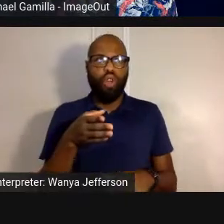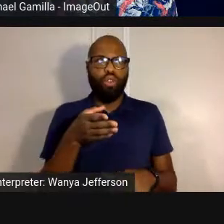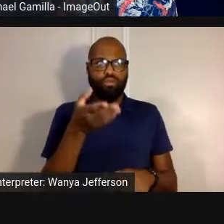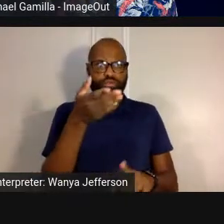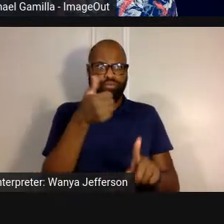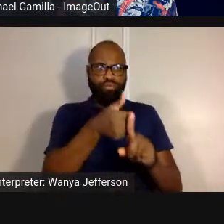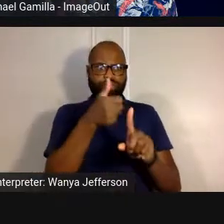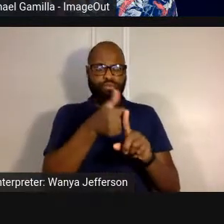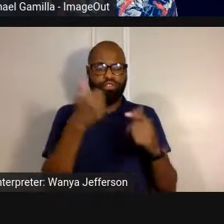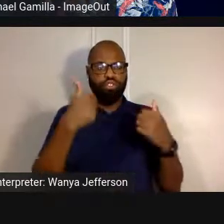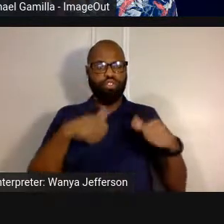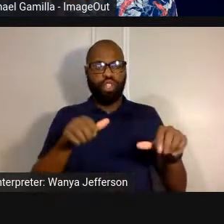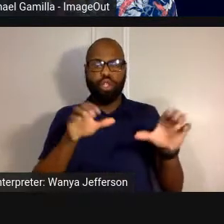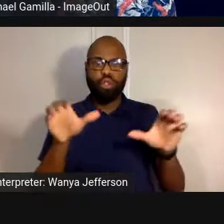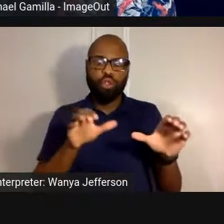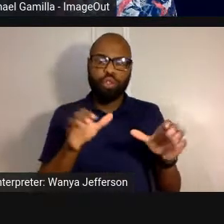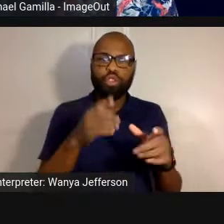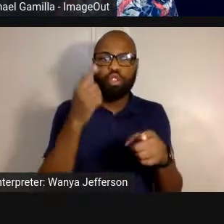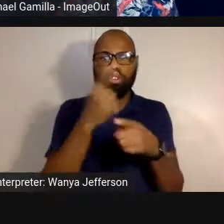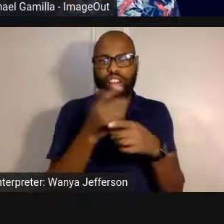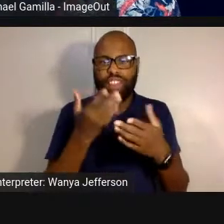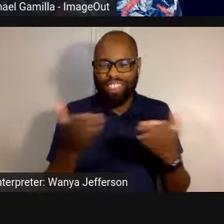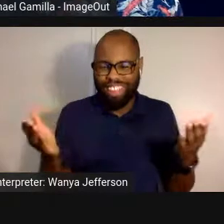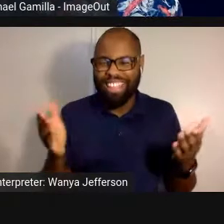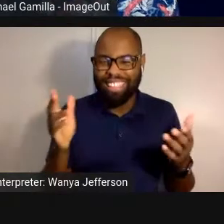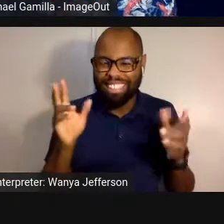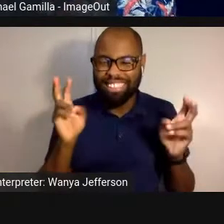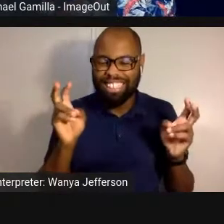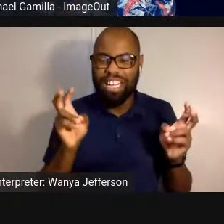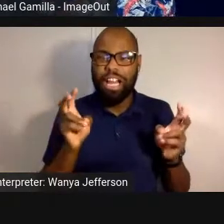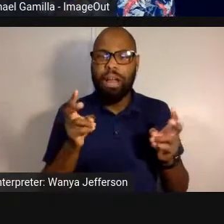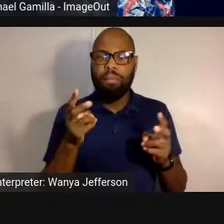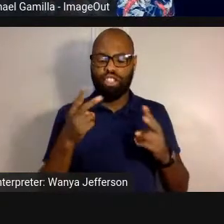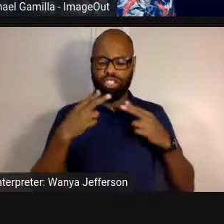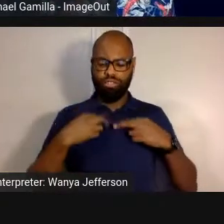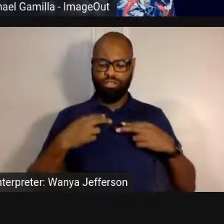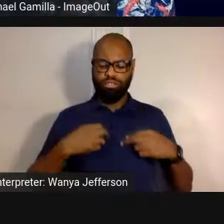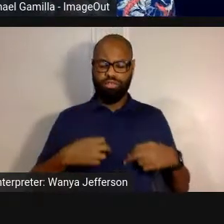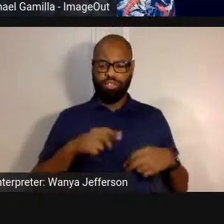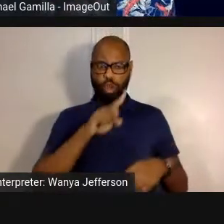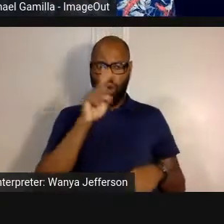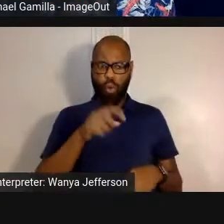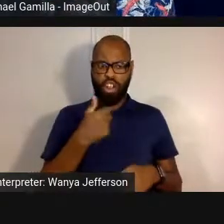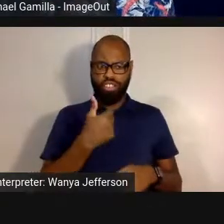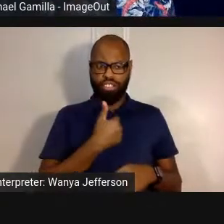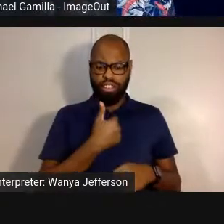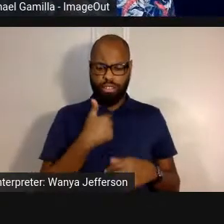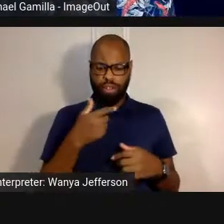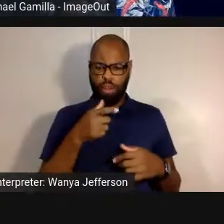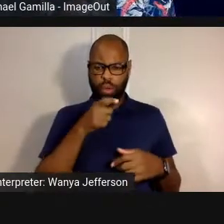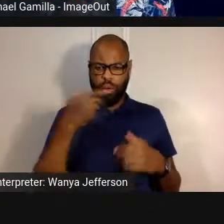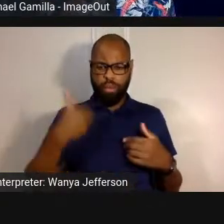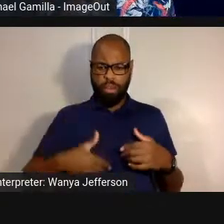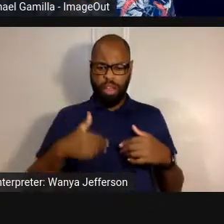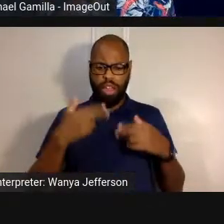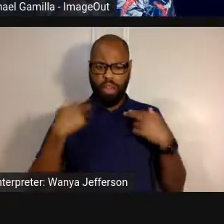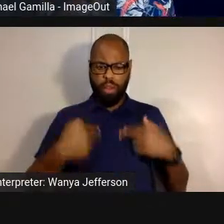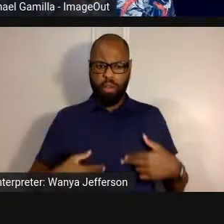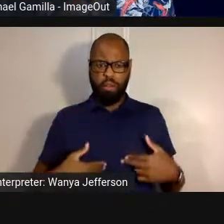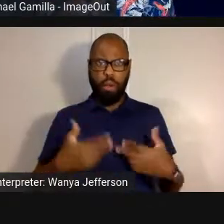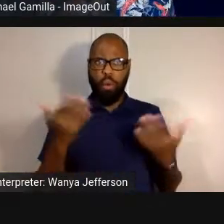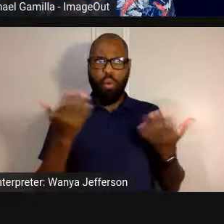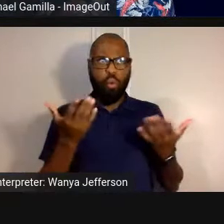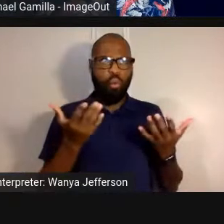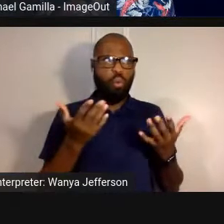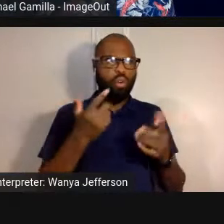to try to do the correct things, but as well, she's questioning herself also as a human being, you know, as what is really right and